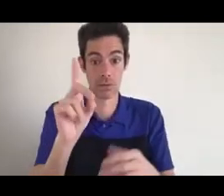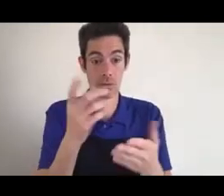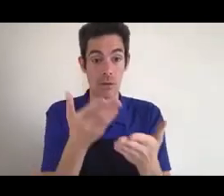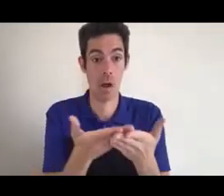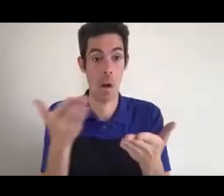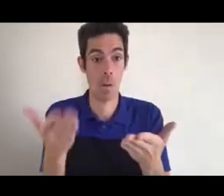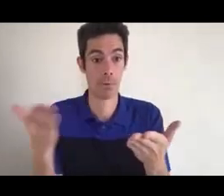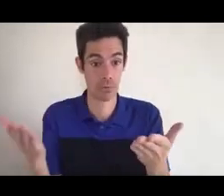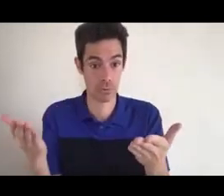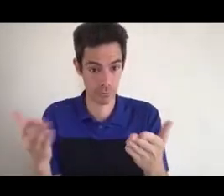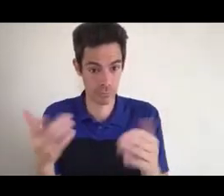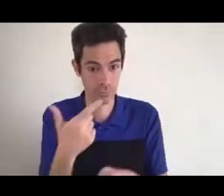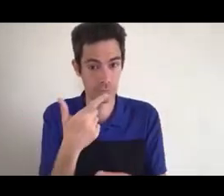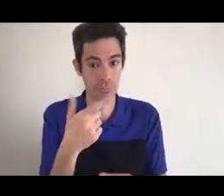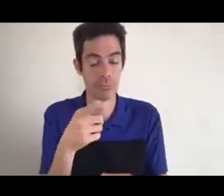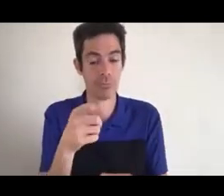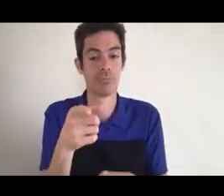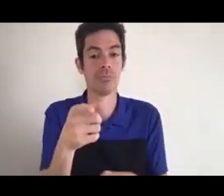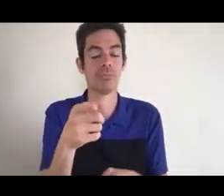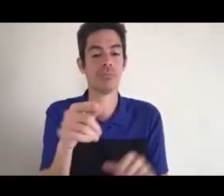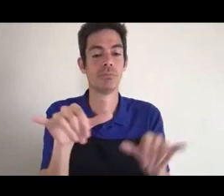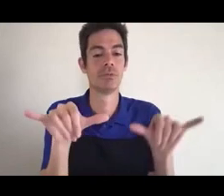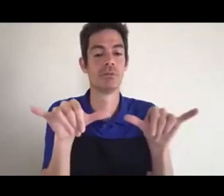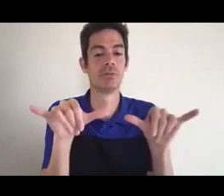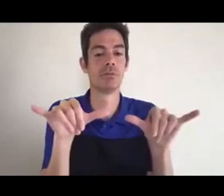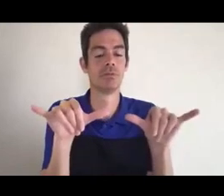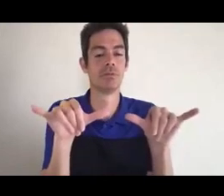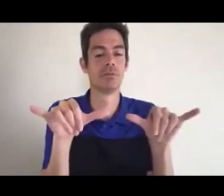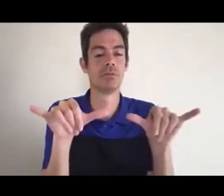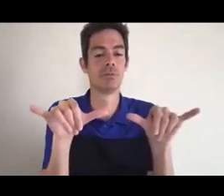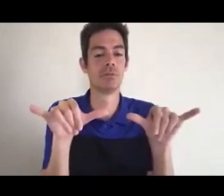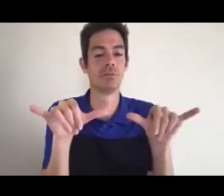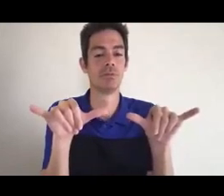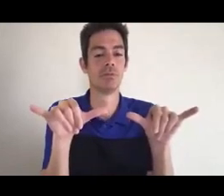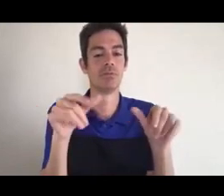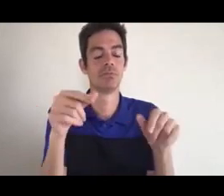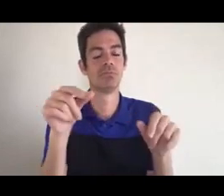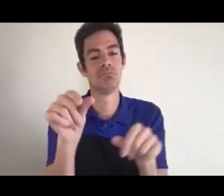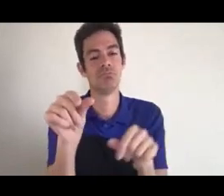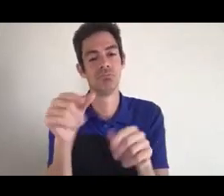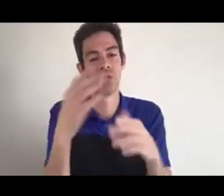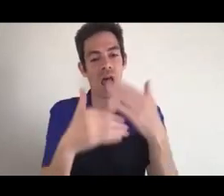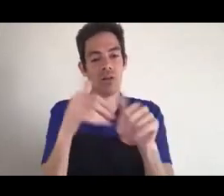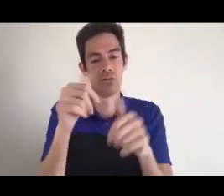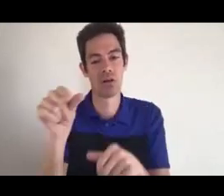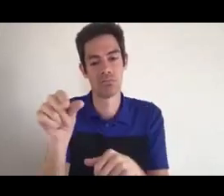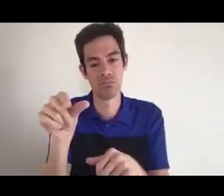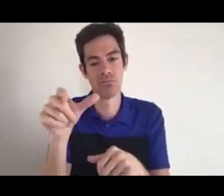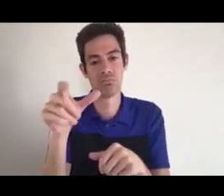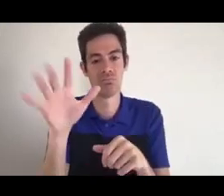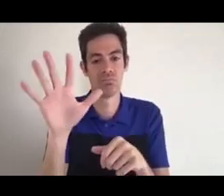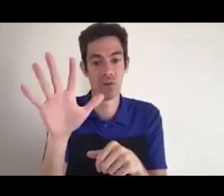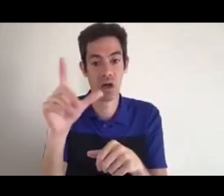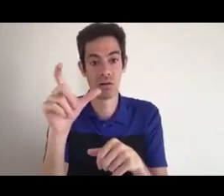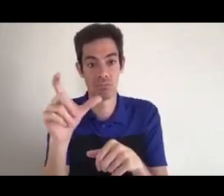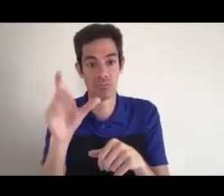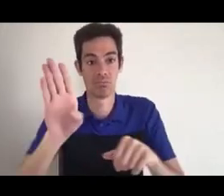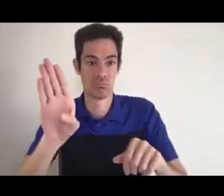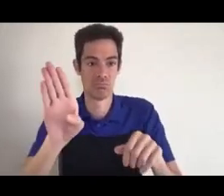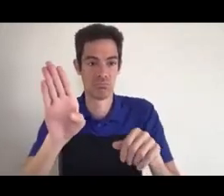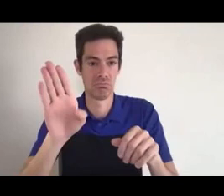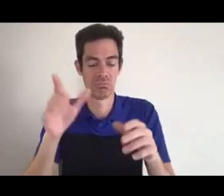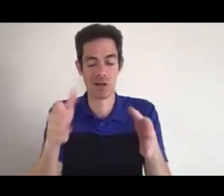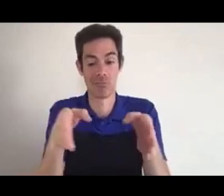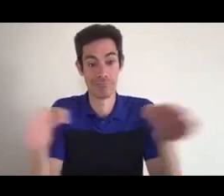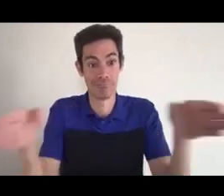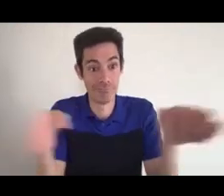can see this clearly, but the 3D objects, this is good. So in showing the size, you're showing you